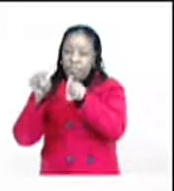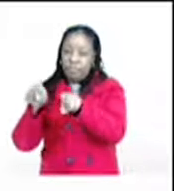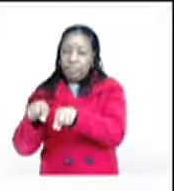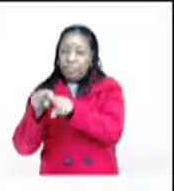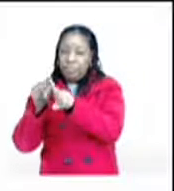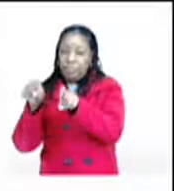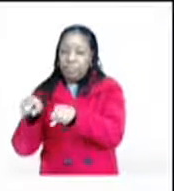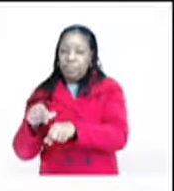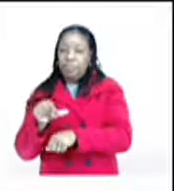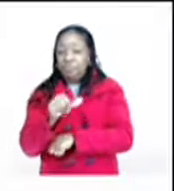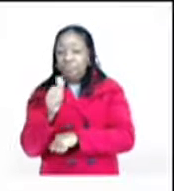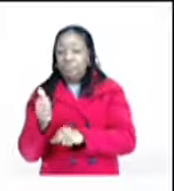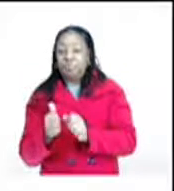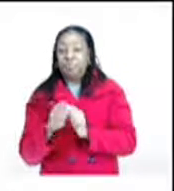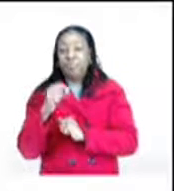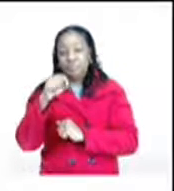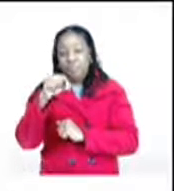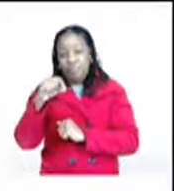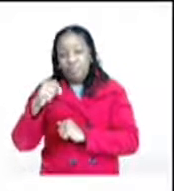page 18.